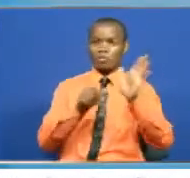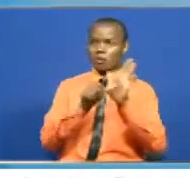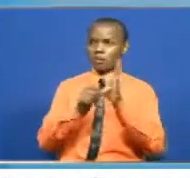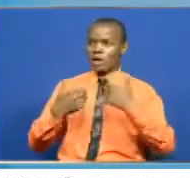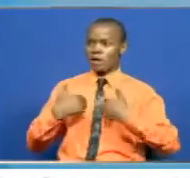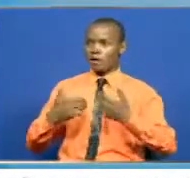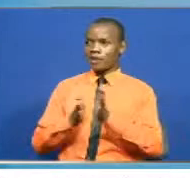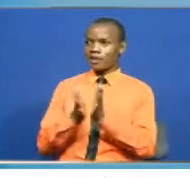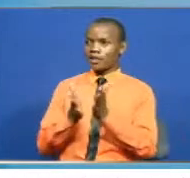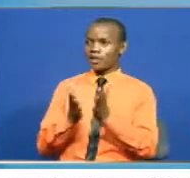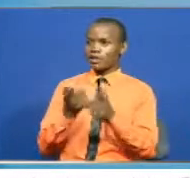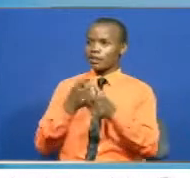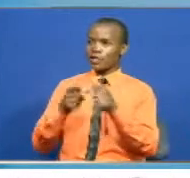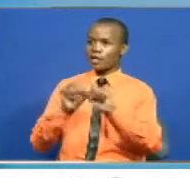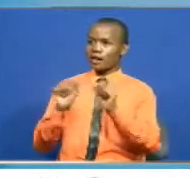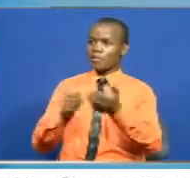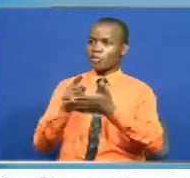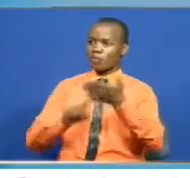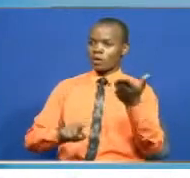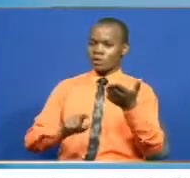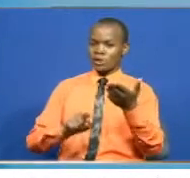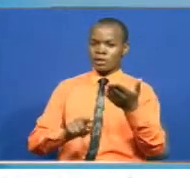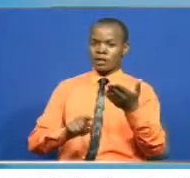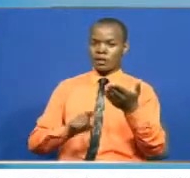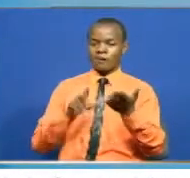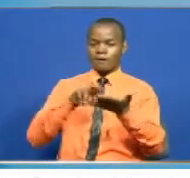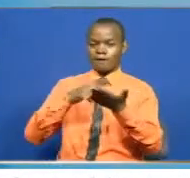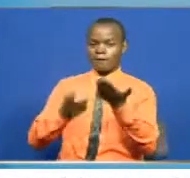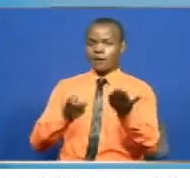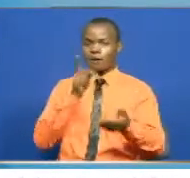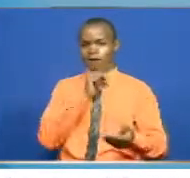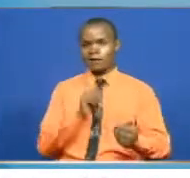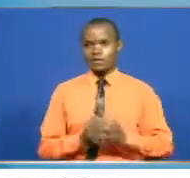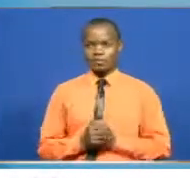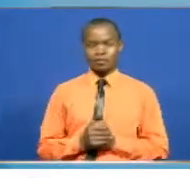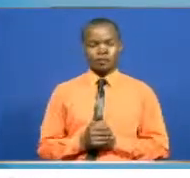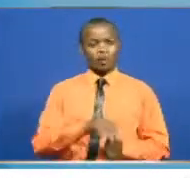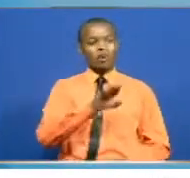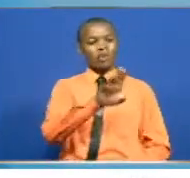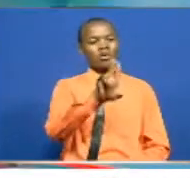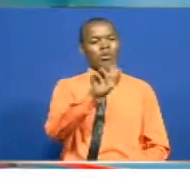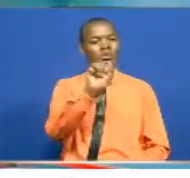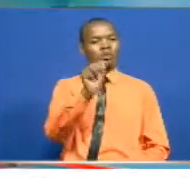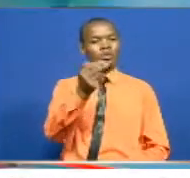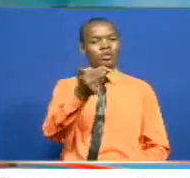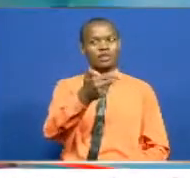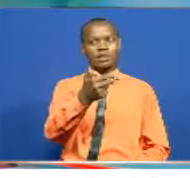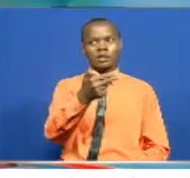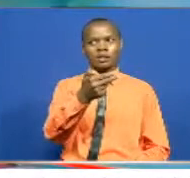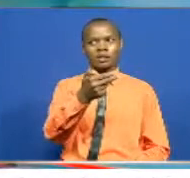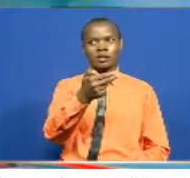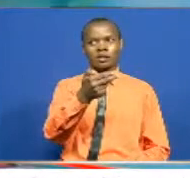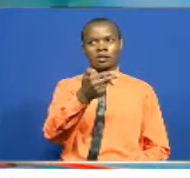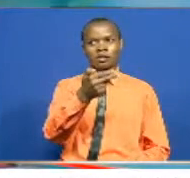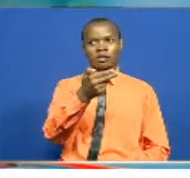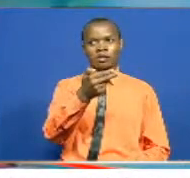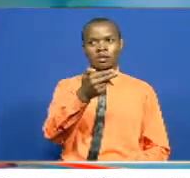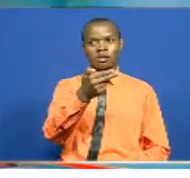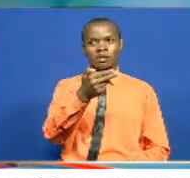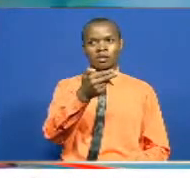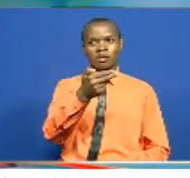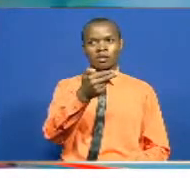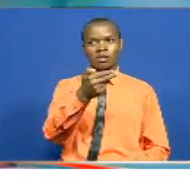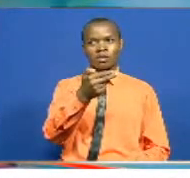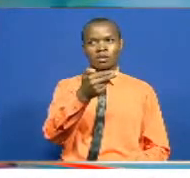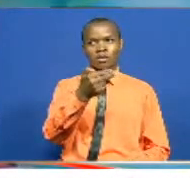losing with that margin. And for you, Bush, from a player's perspective, I know you did not